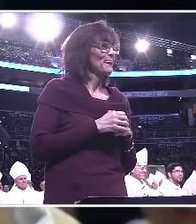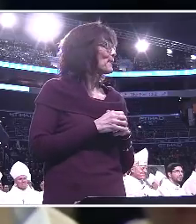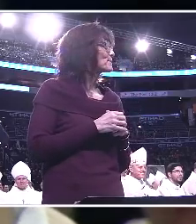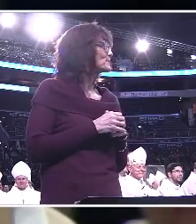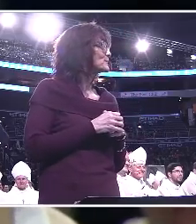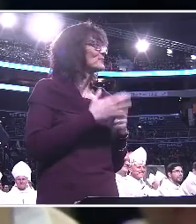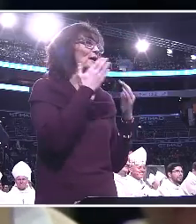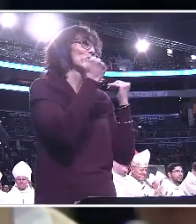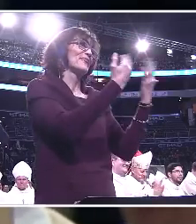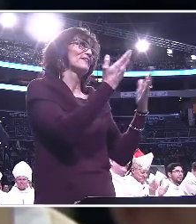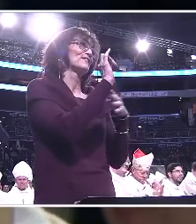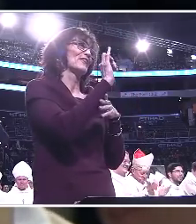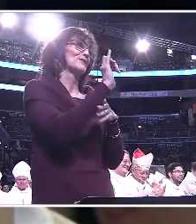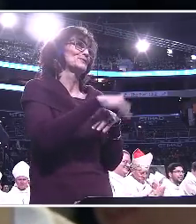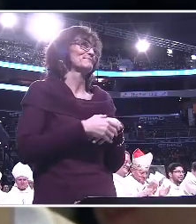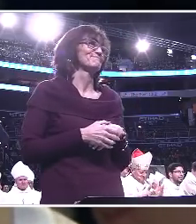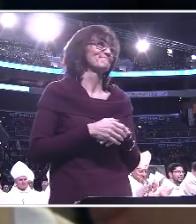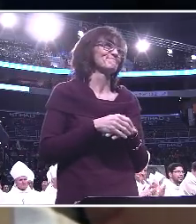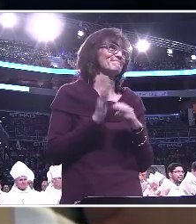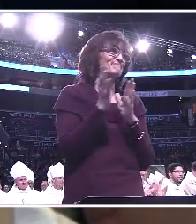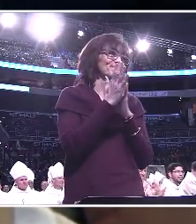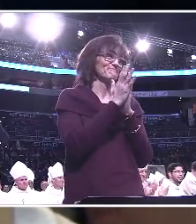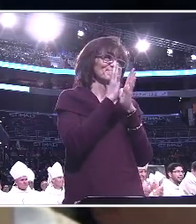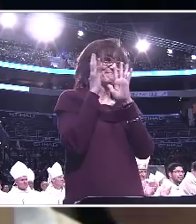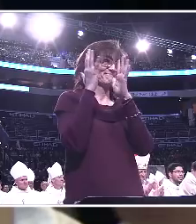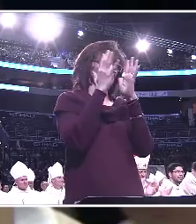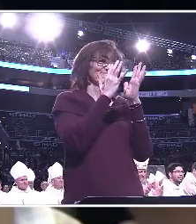And I'm thankful for them for that as well. I'm thankful to them as well.